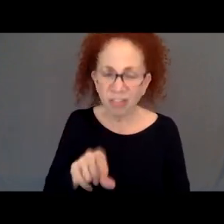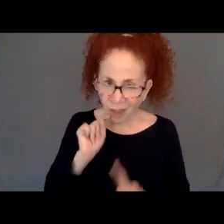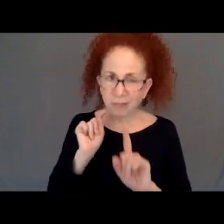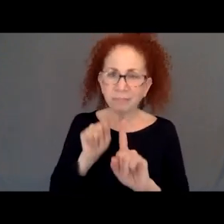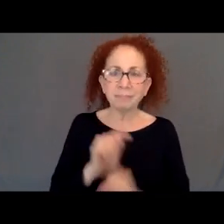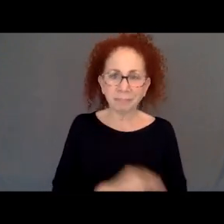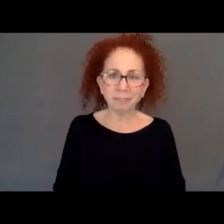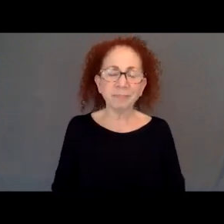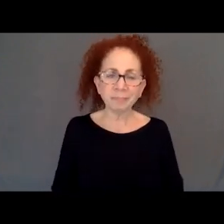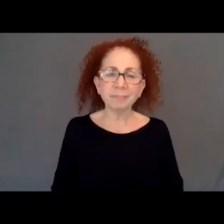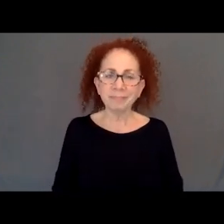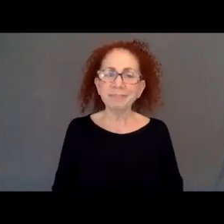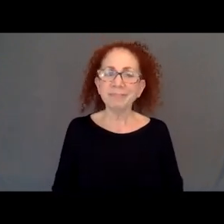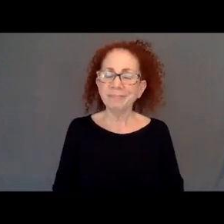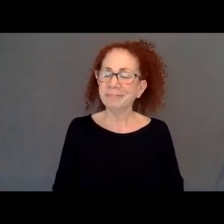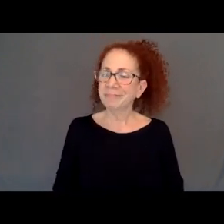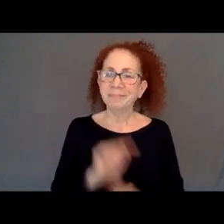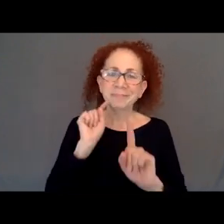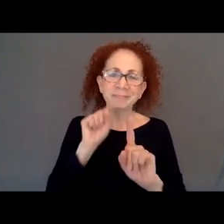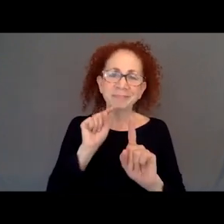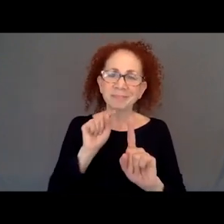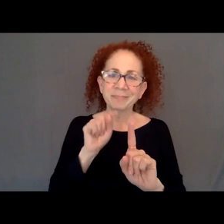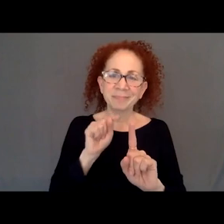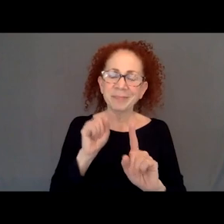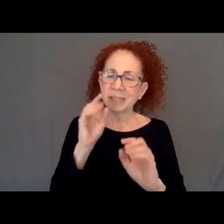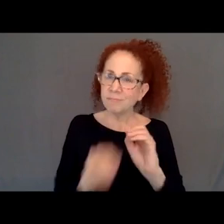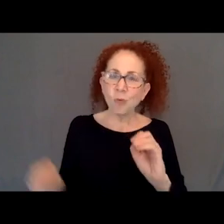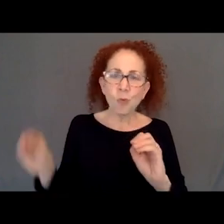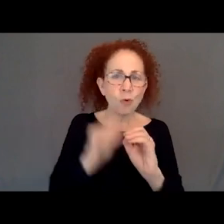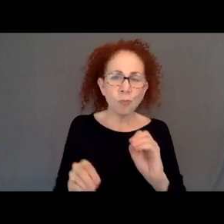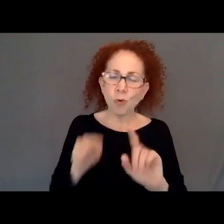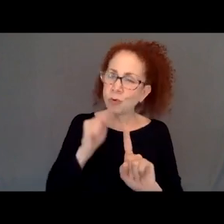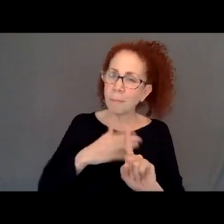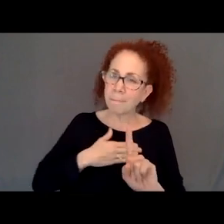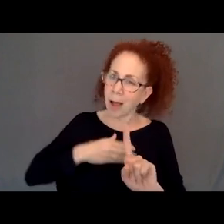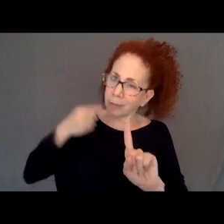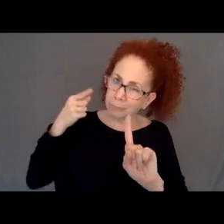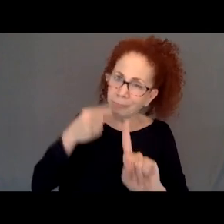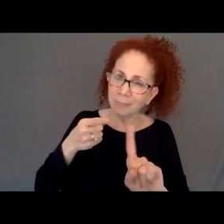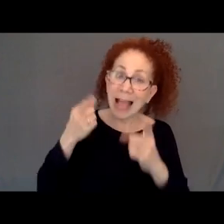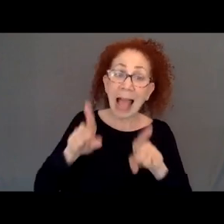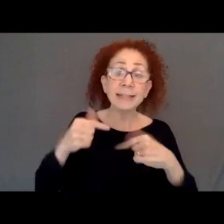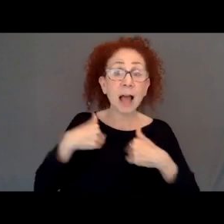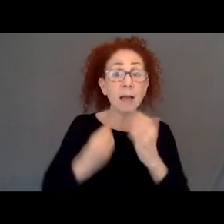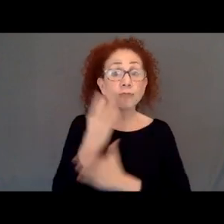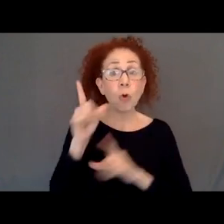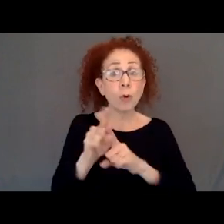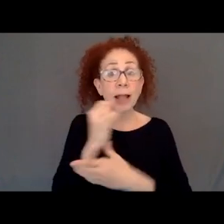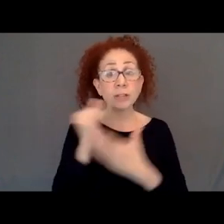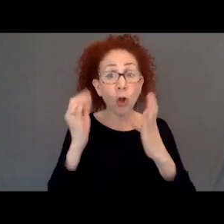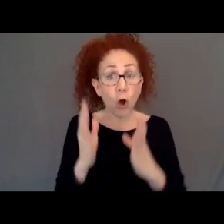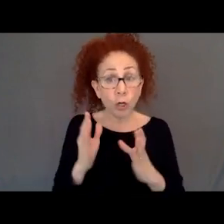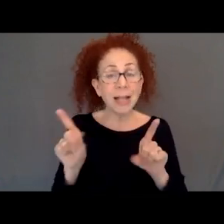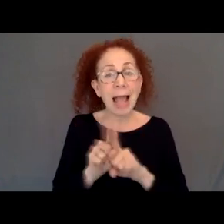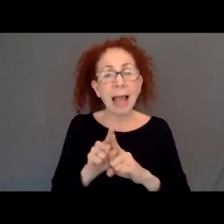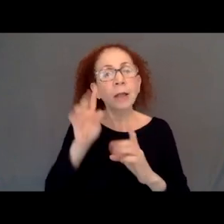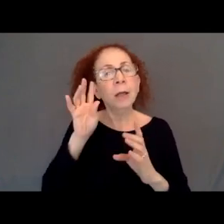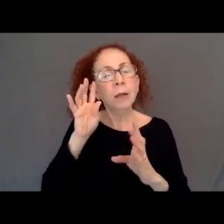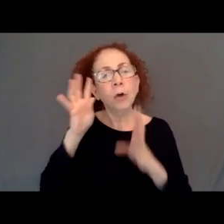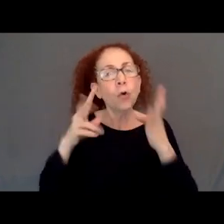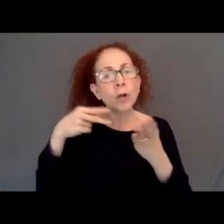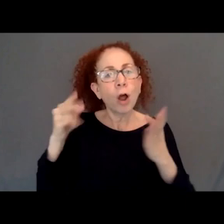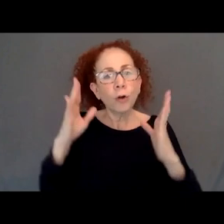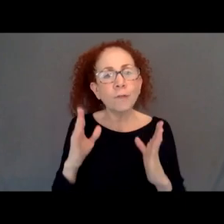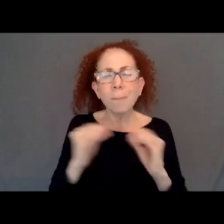doing. That has become more and more prevalent to me as I've grown as an artist and a choreographer, more